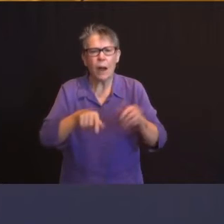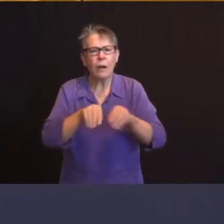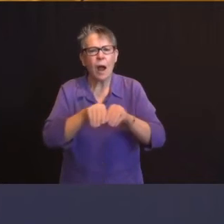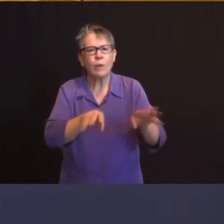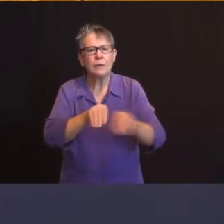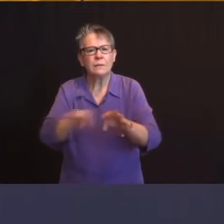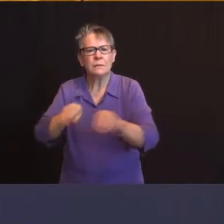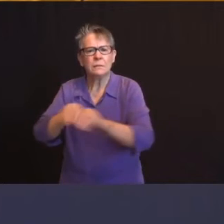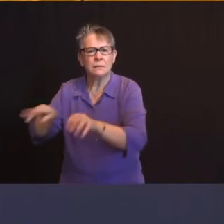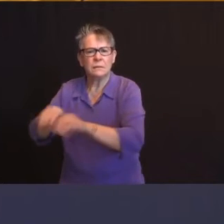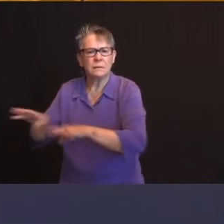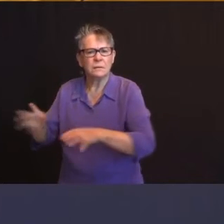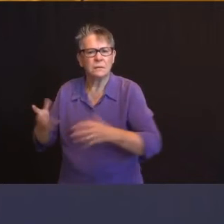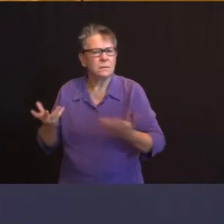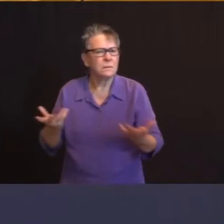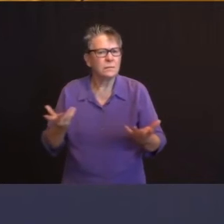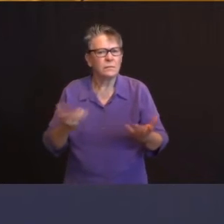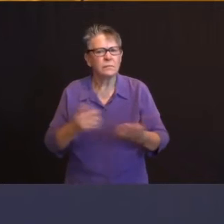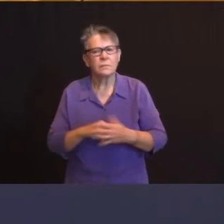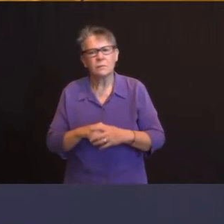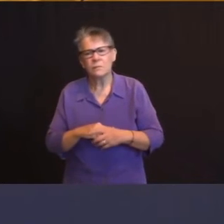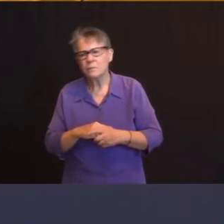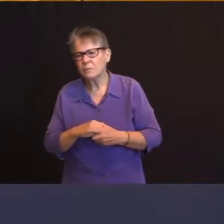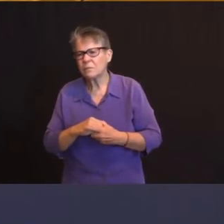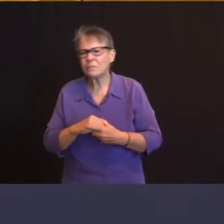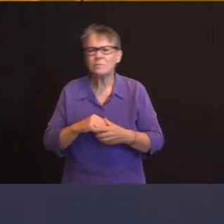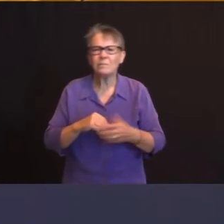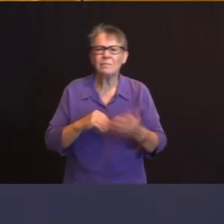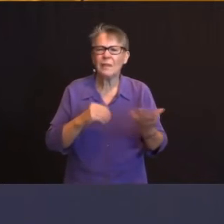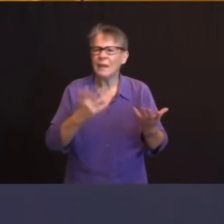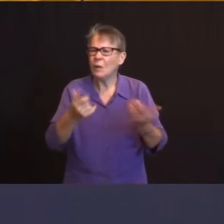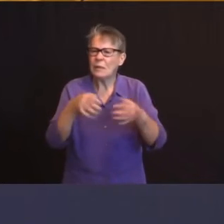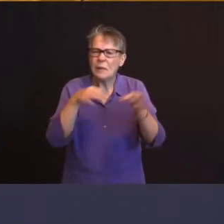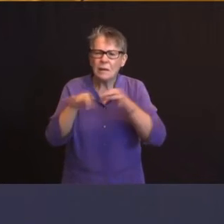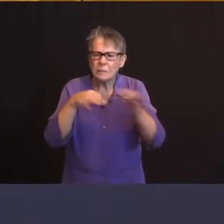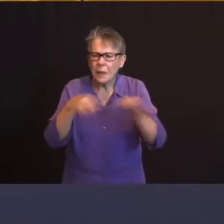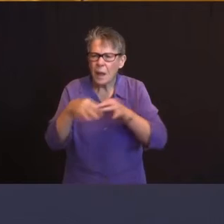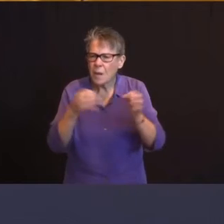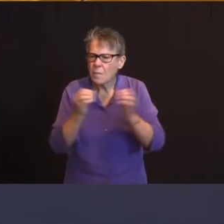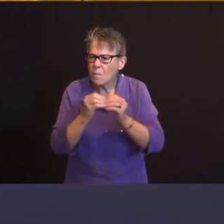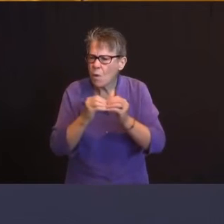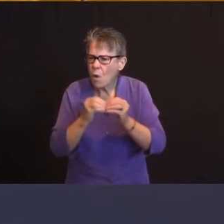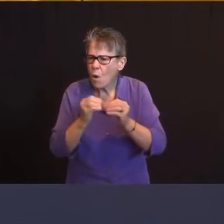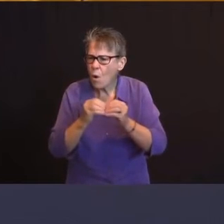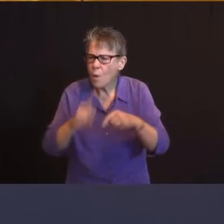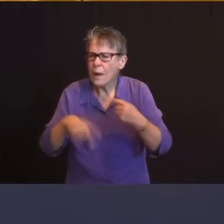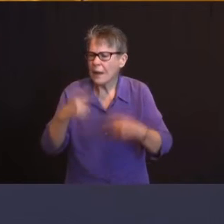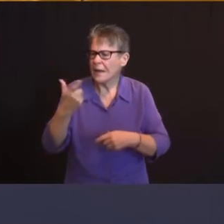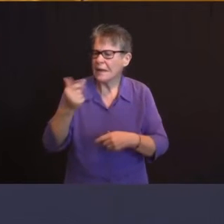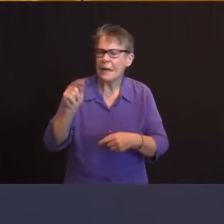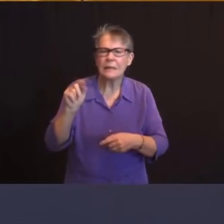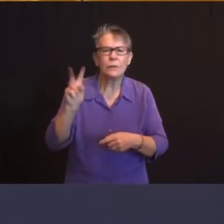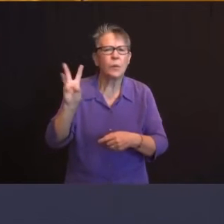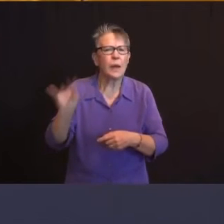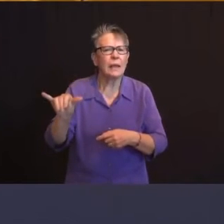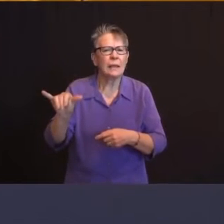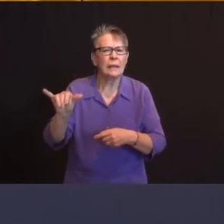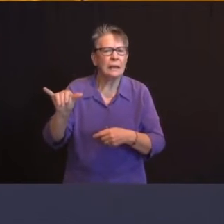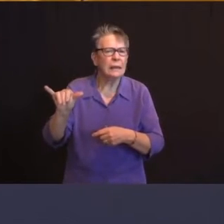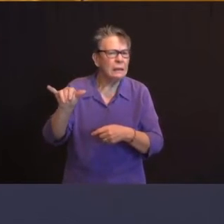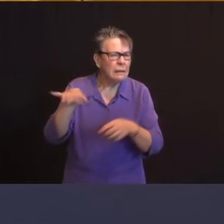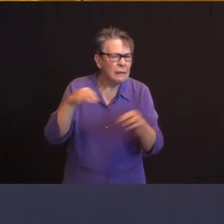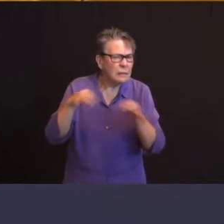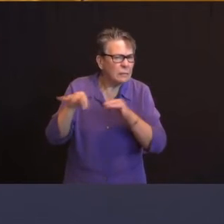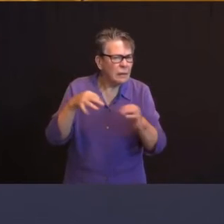any indication that his administration would support it? Thanks. Thank you. The 76,000,